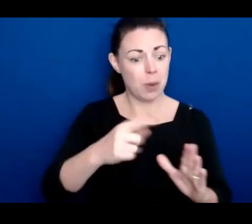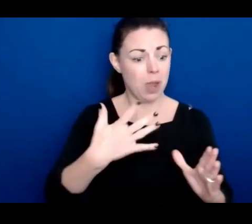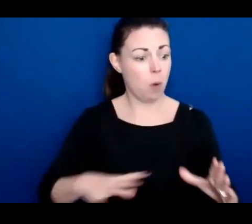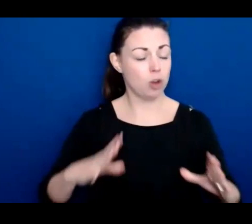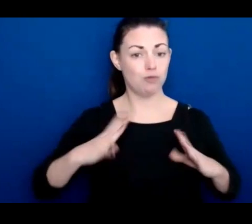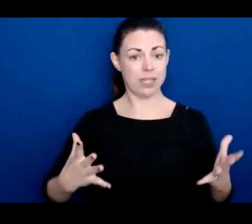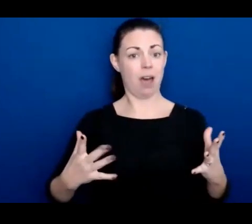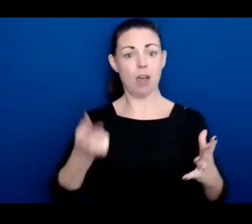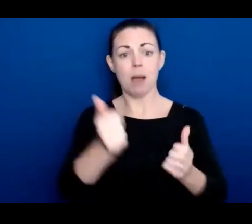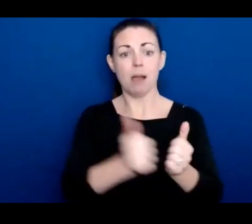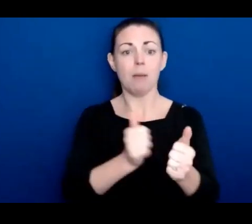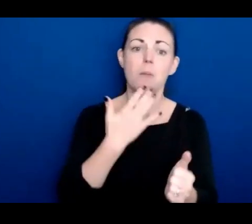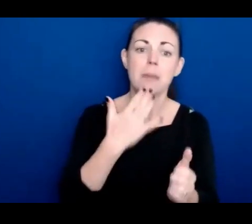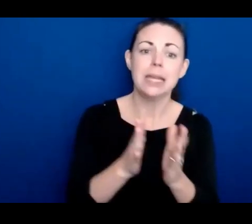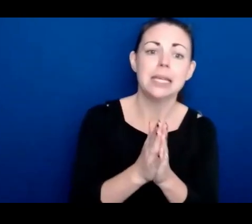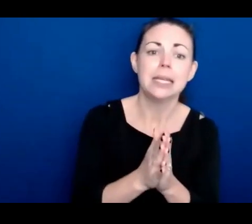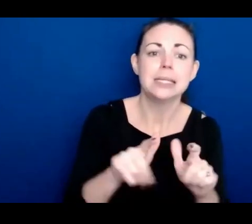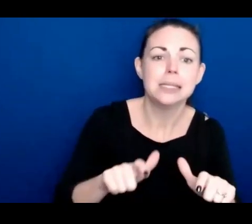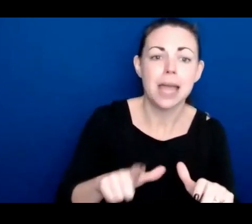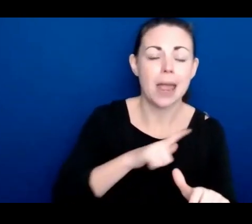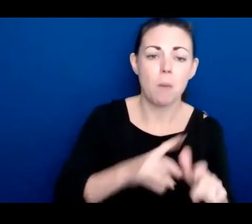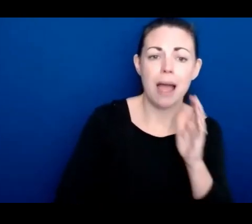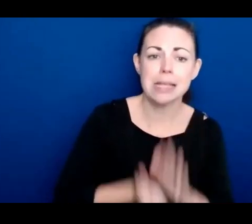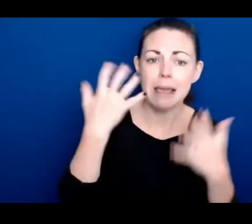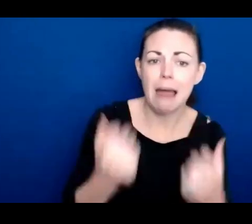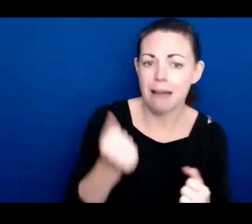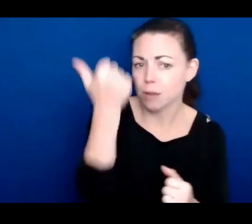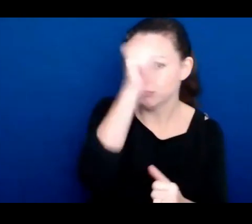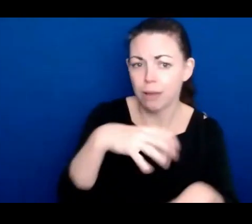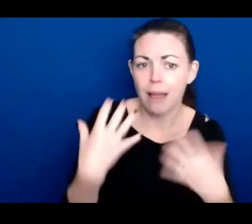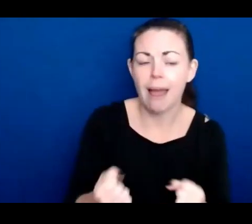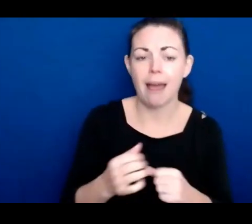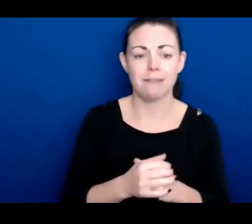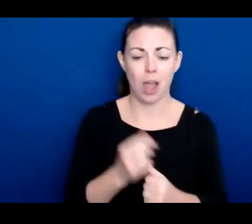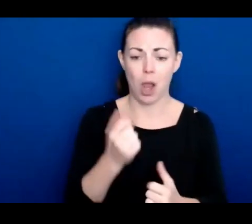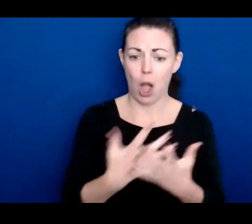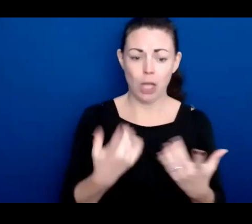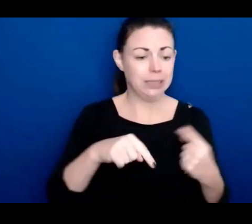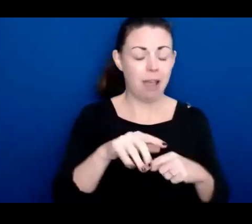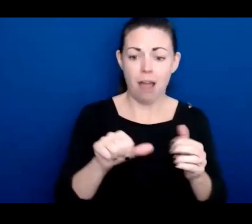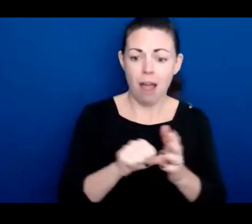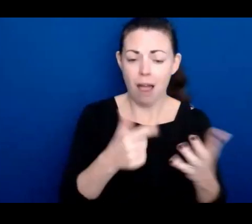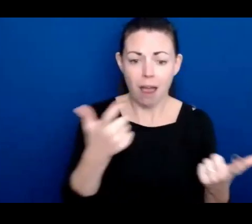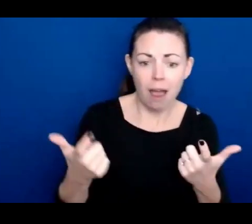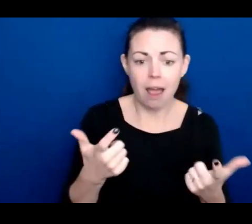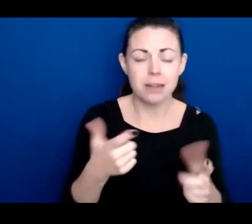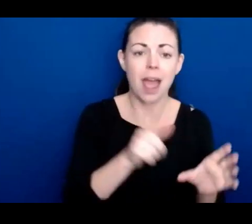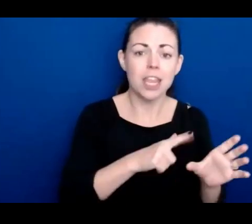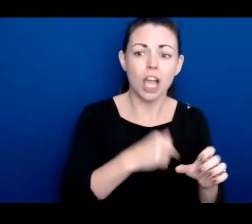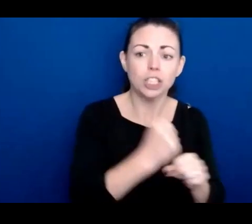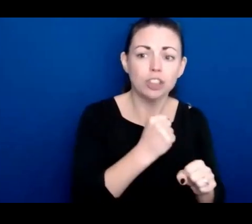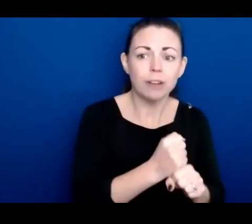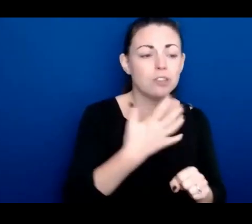more with some of our clients, that skill sets are really hard to acquire these days. A lot of the younger generation are looking for